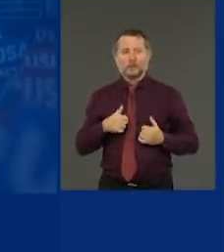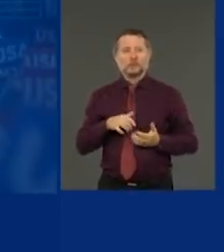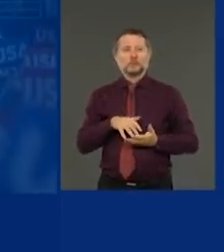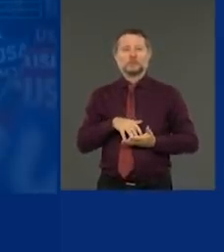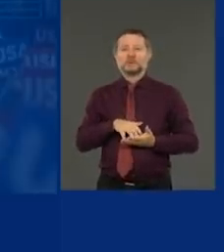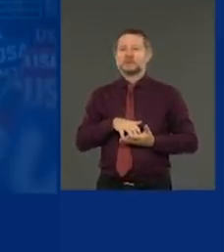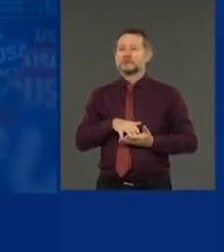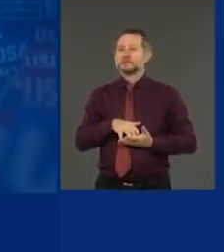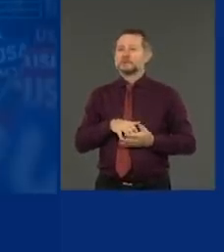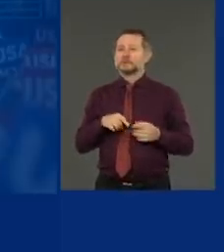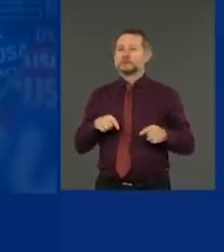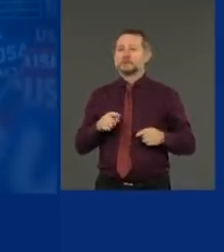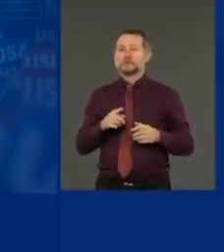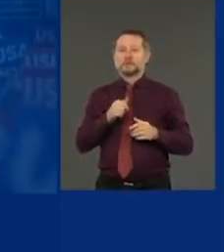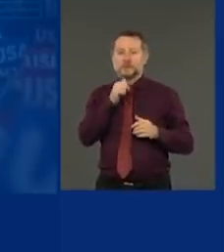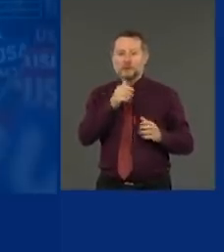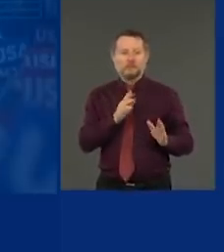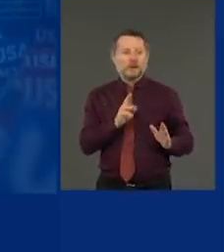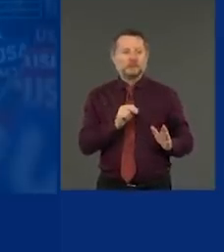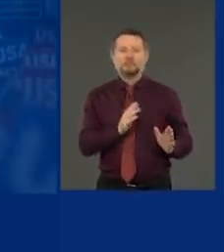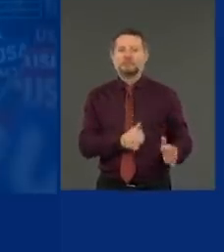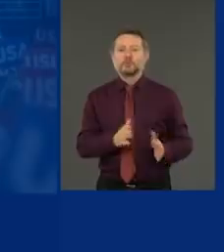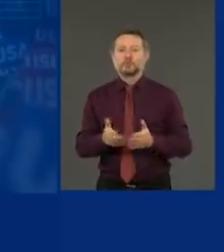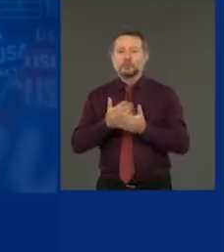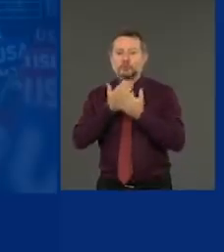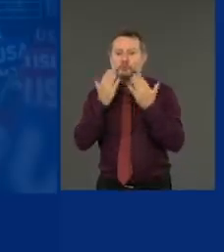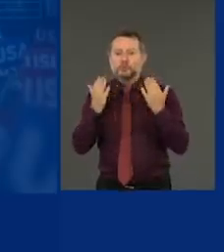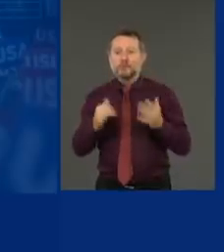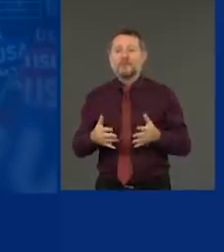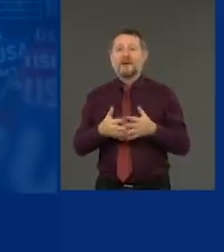were and how divided we were.